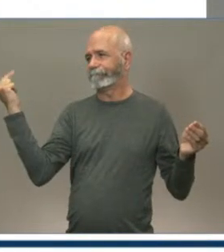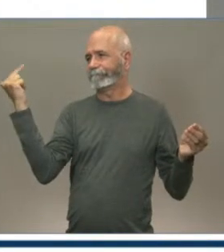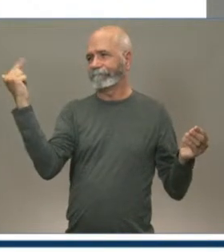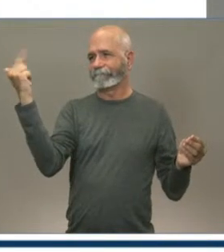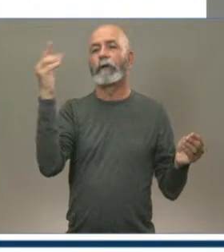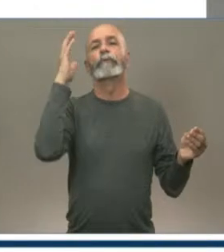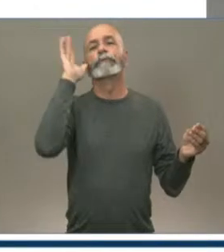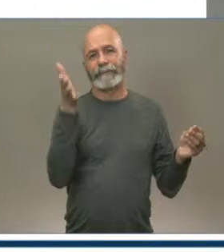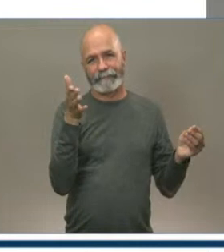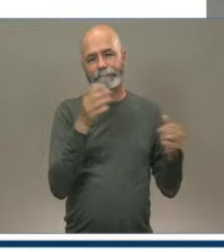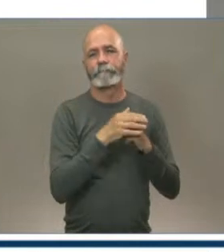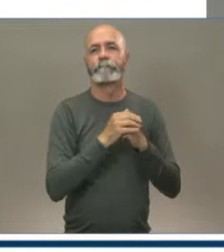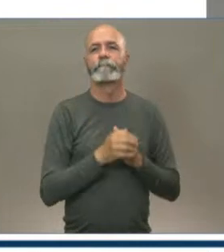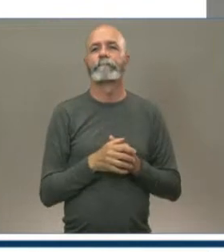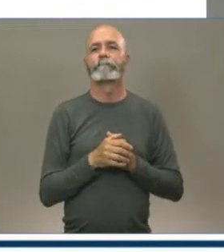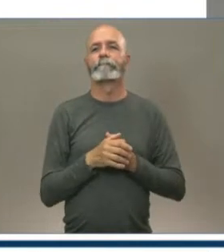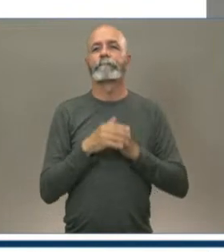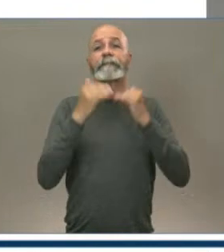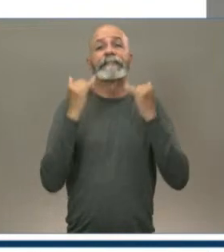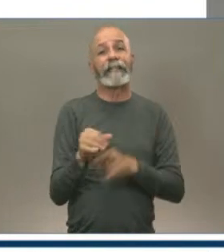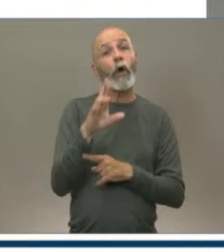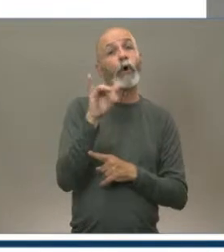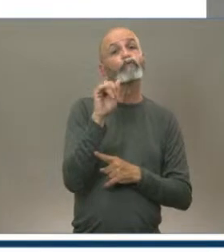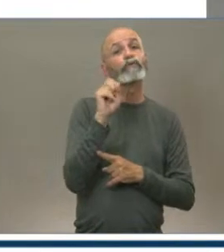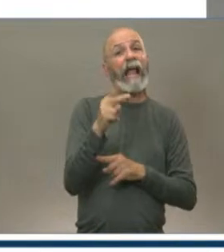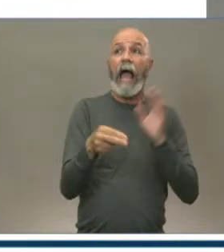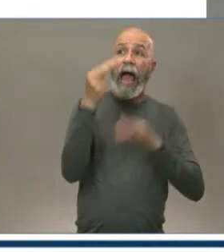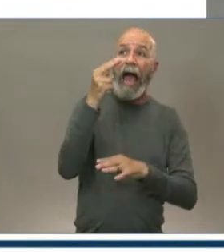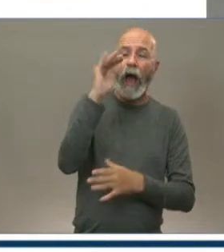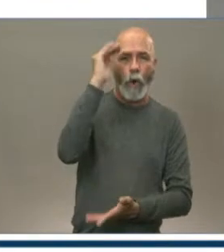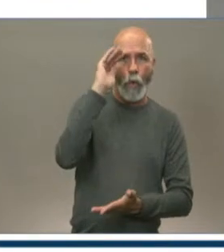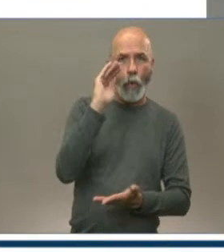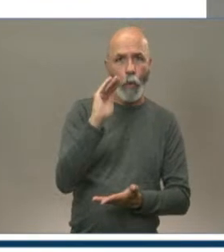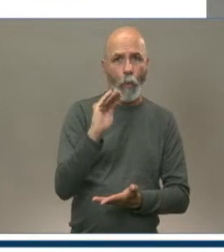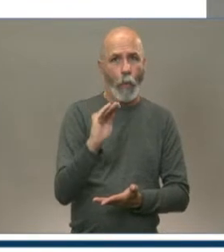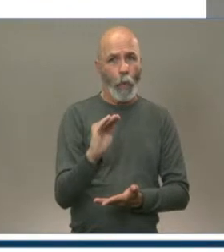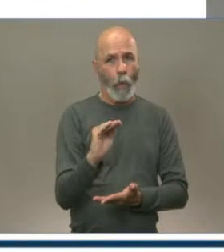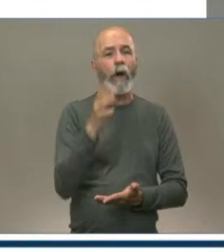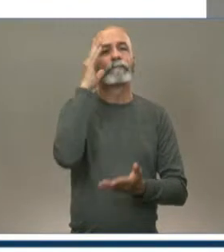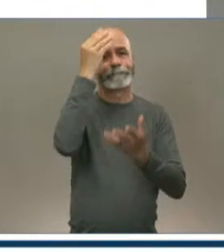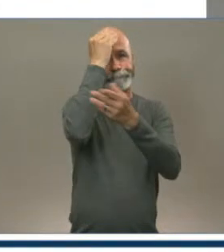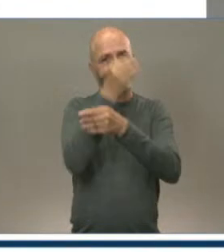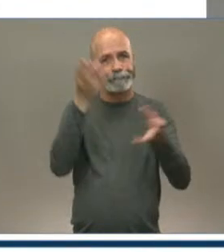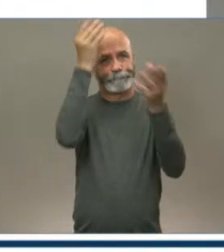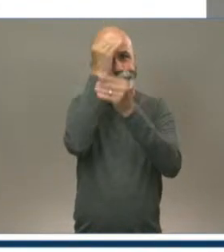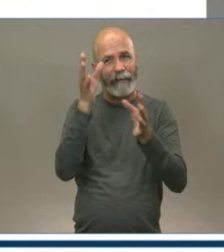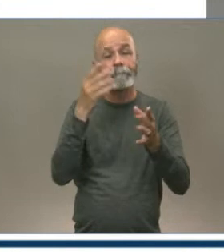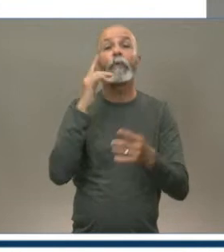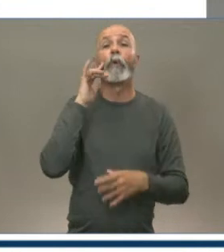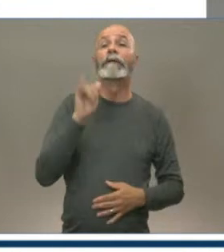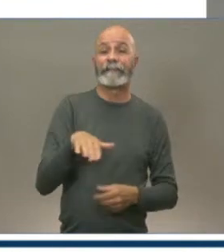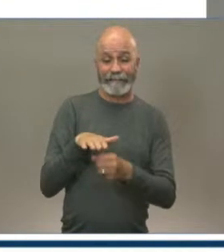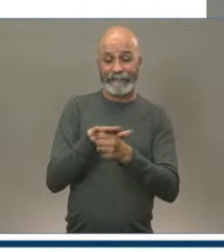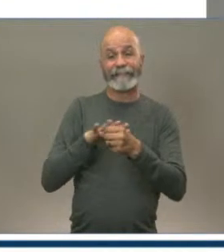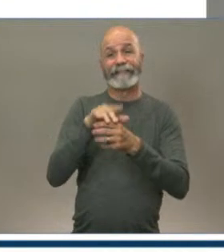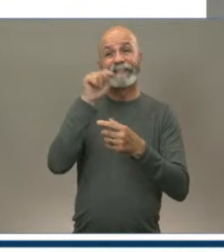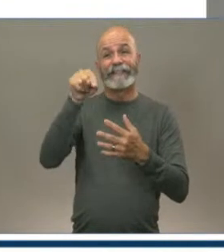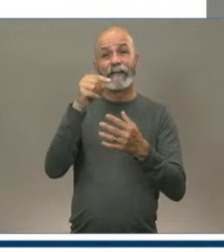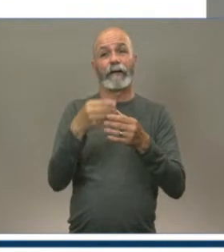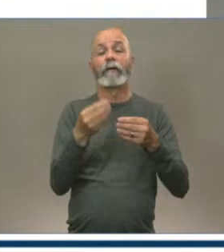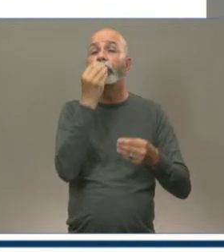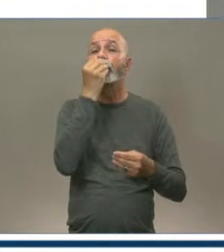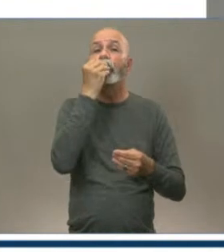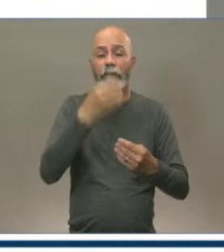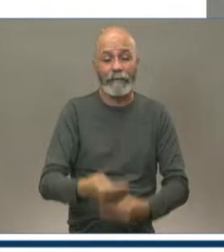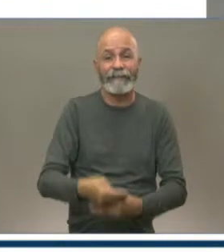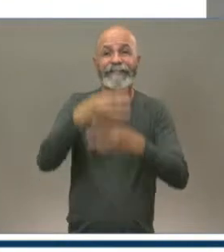sites. And a long list was released last night with many retail and grocery stores included. And they emphasize these are